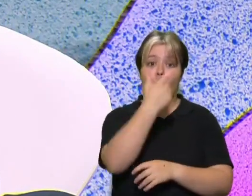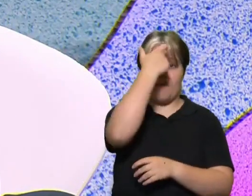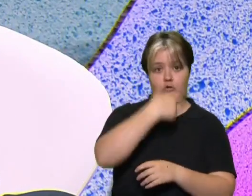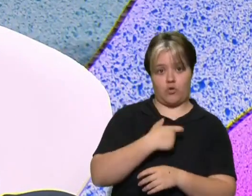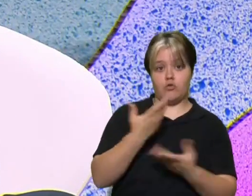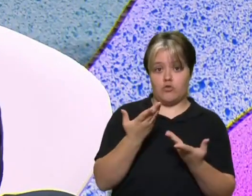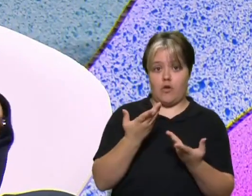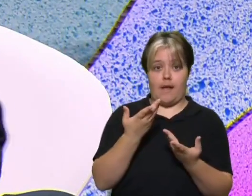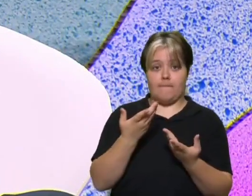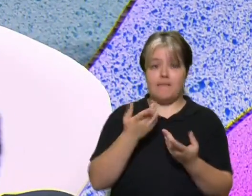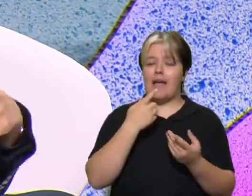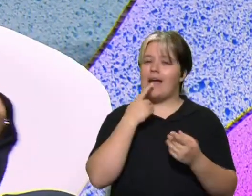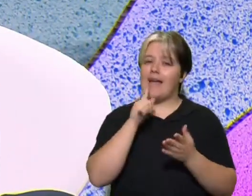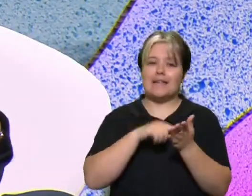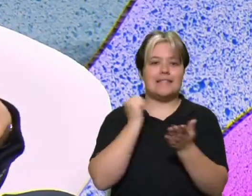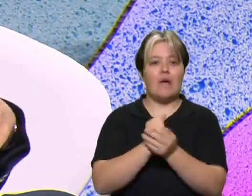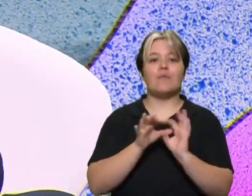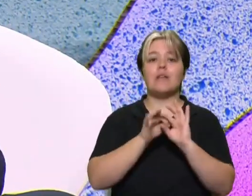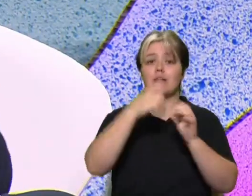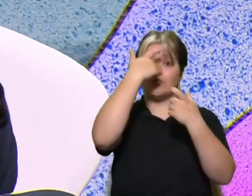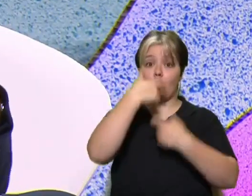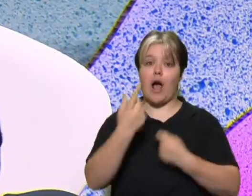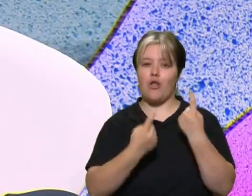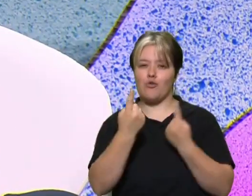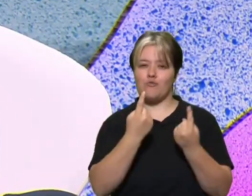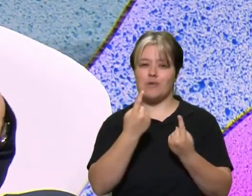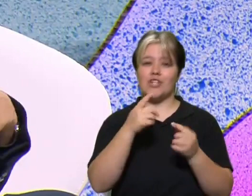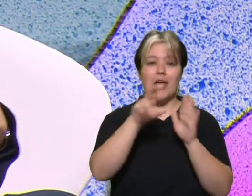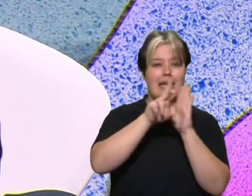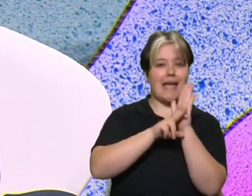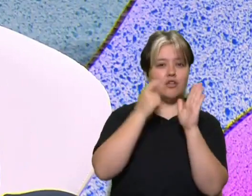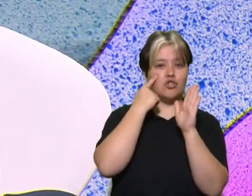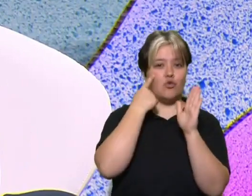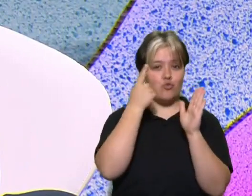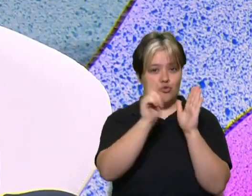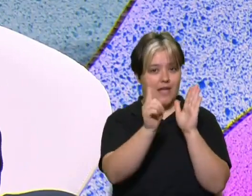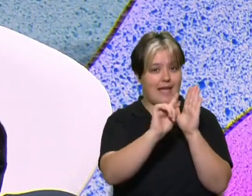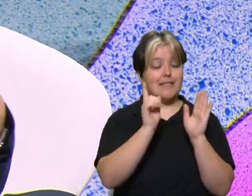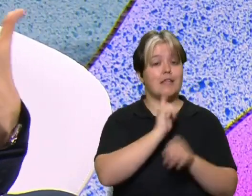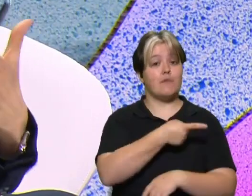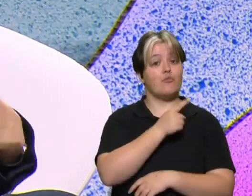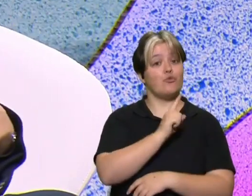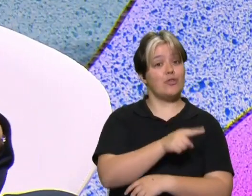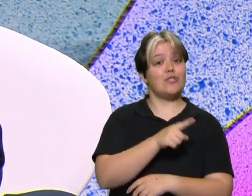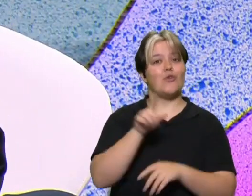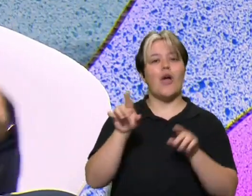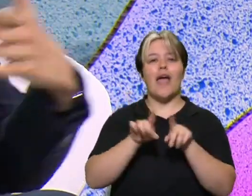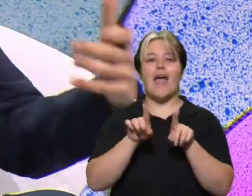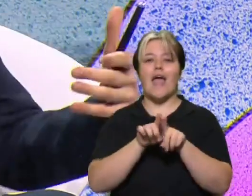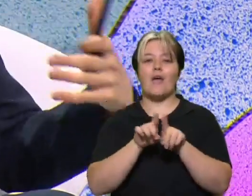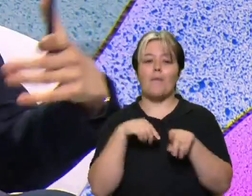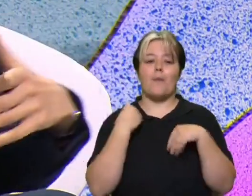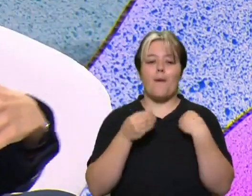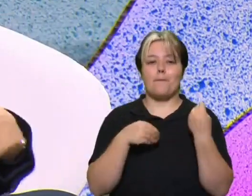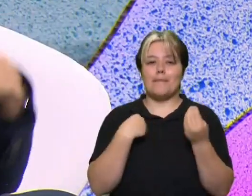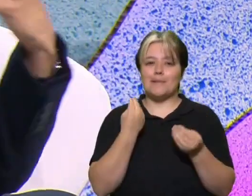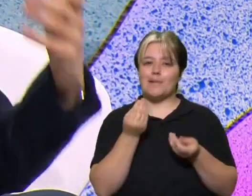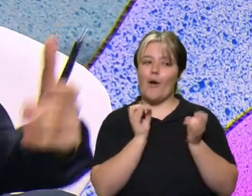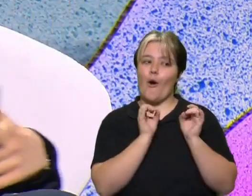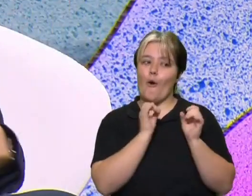are always going back to people. Some of them are not have no knowledge about the